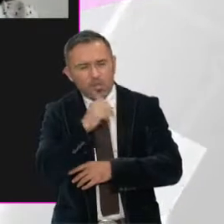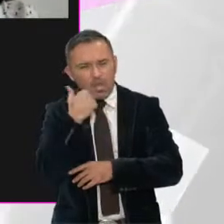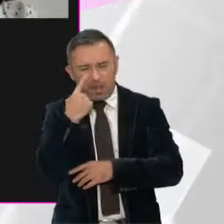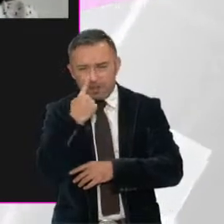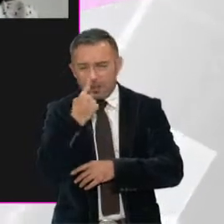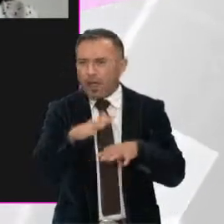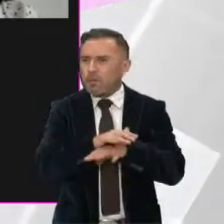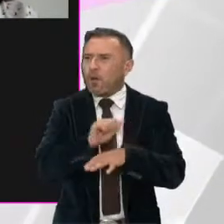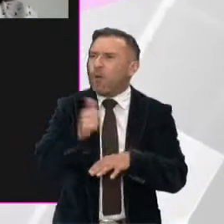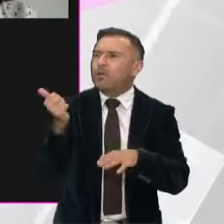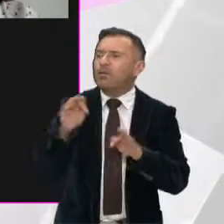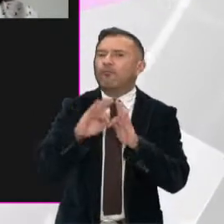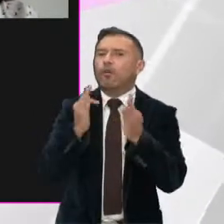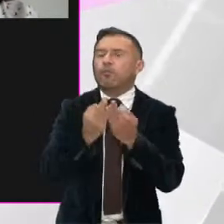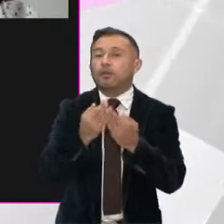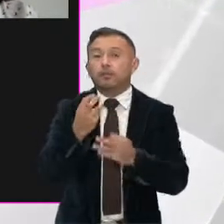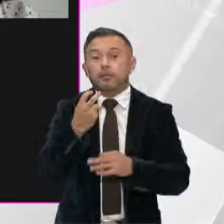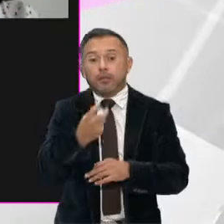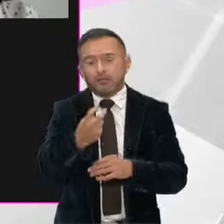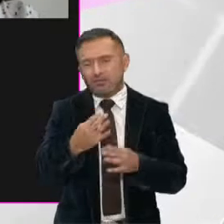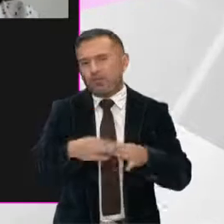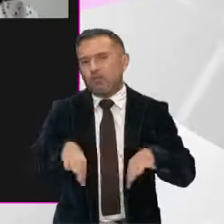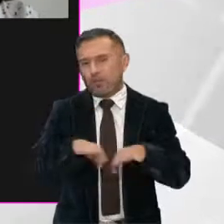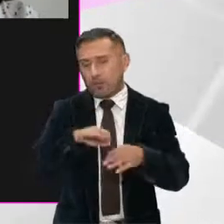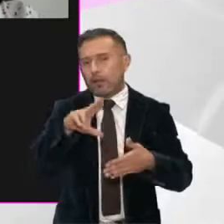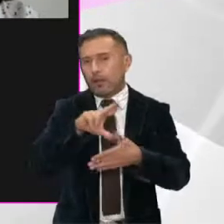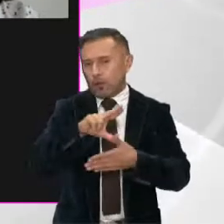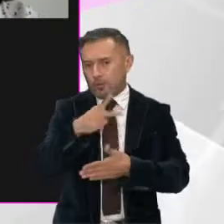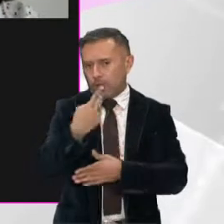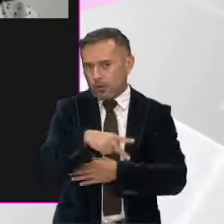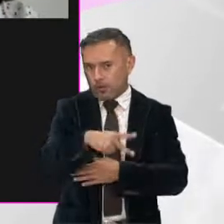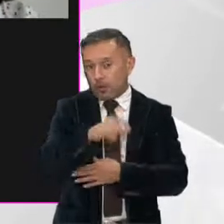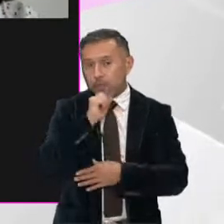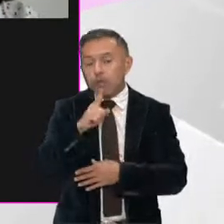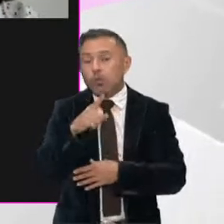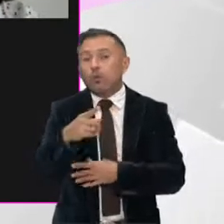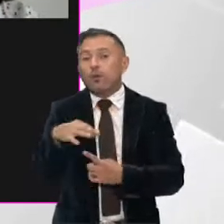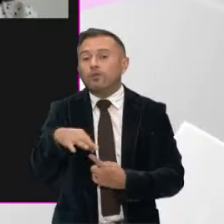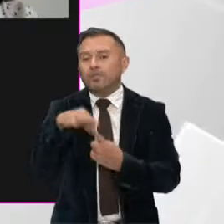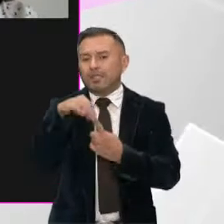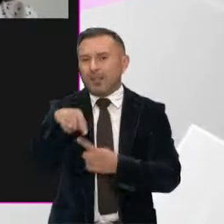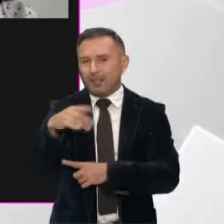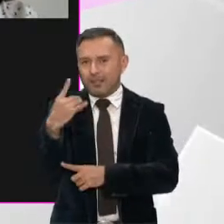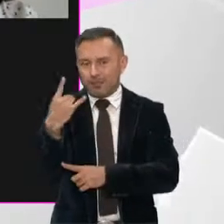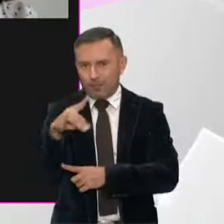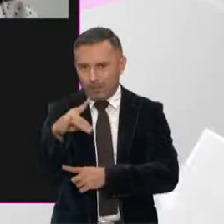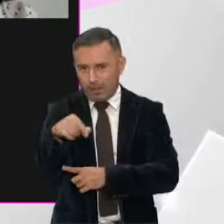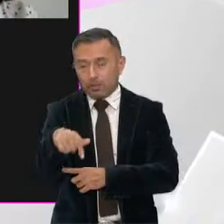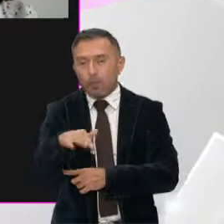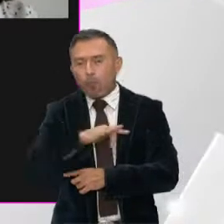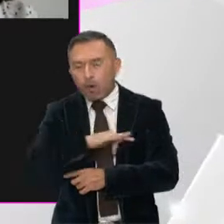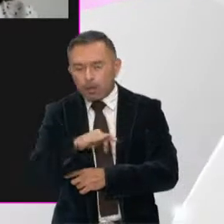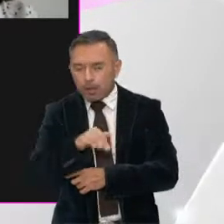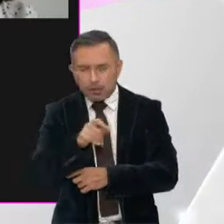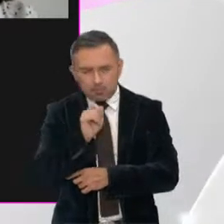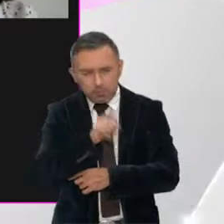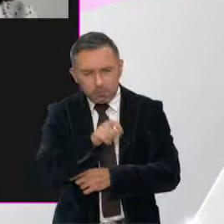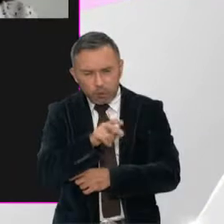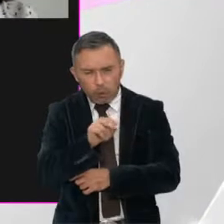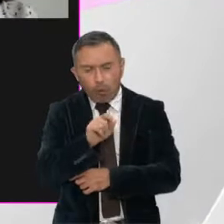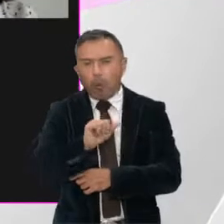ways. This is a very important challenge for Latin American politics, but specifically in Bolivia,